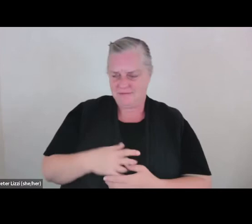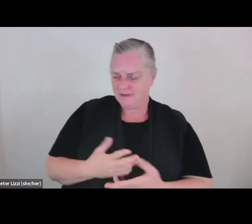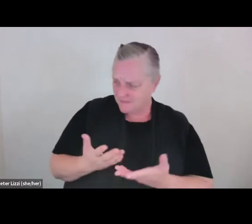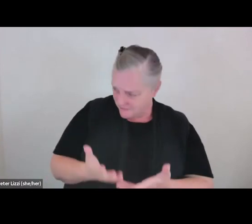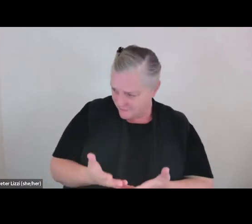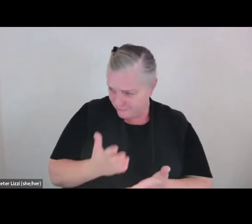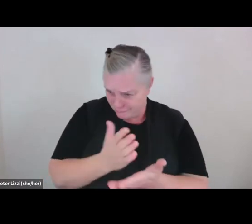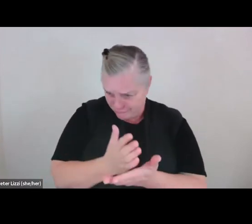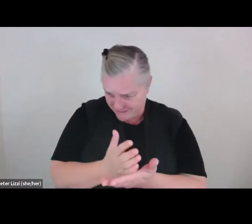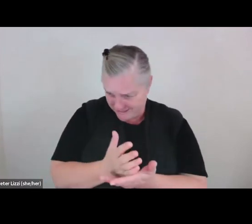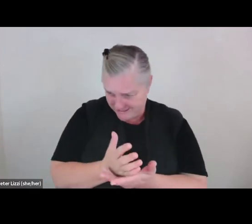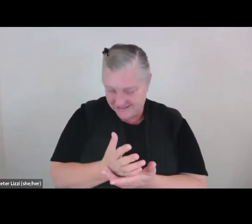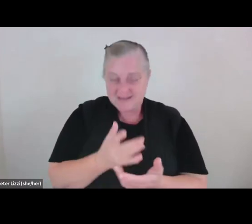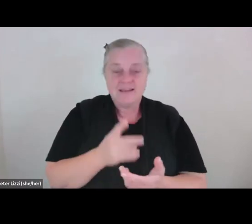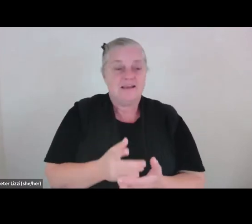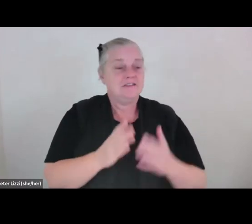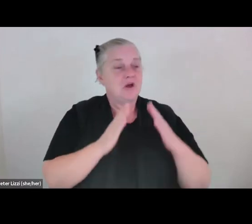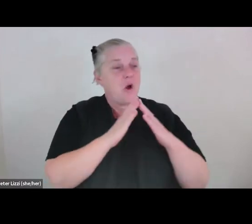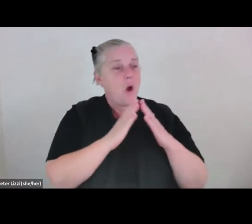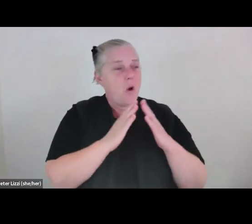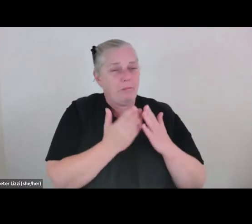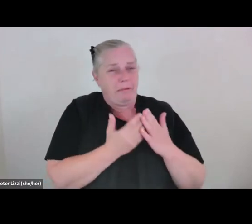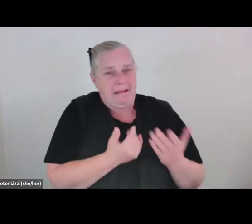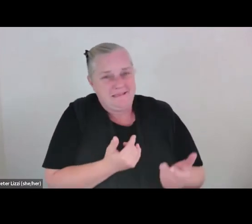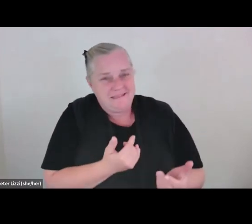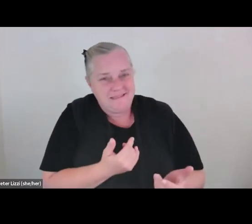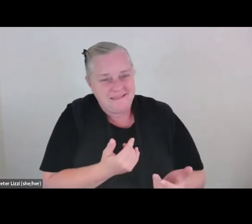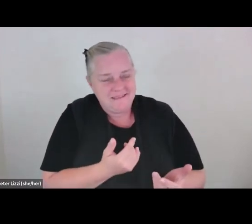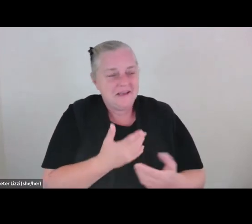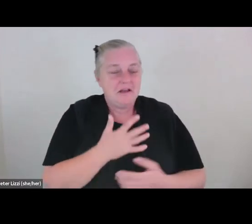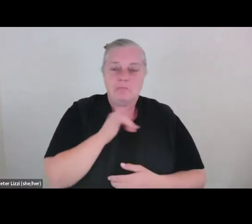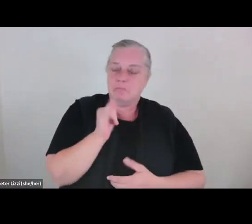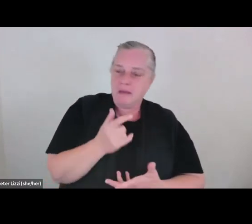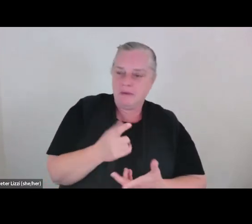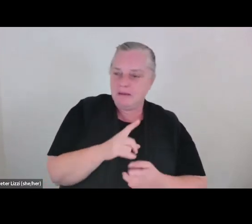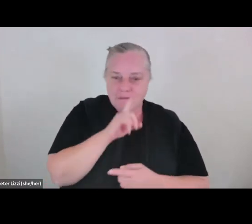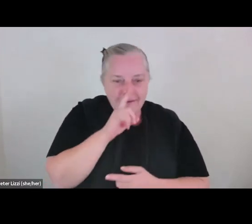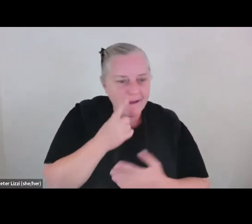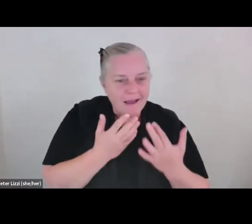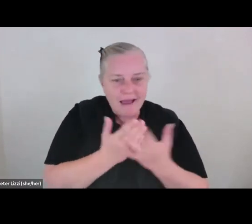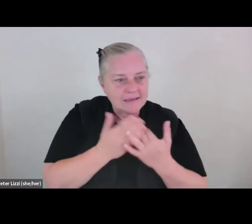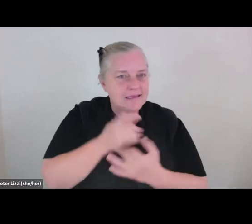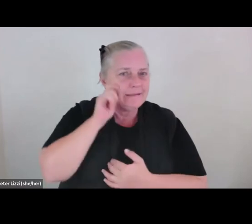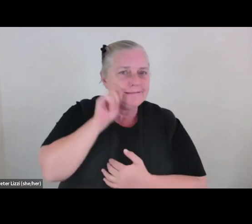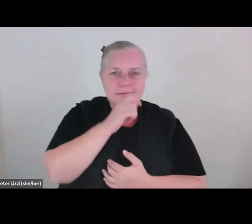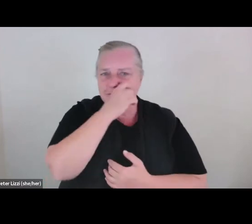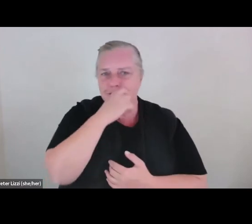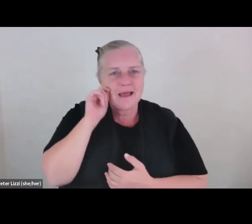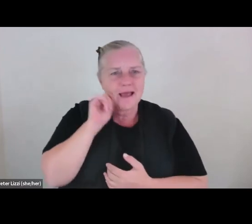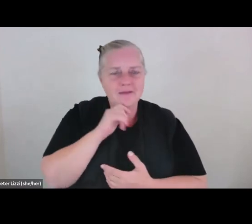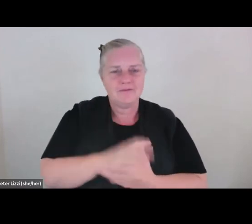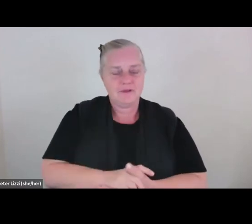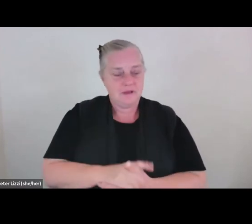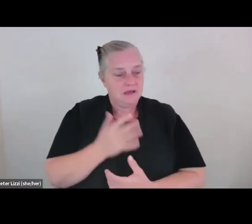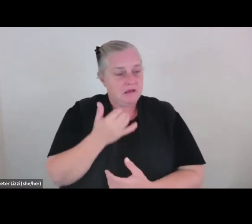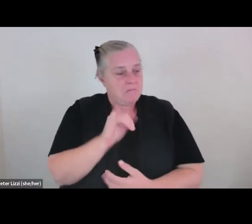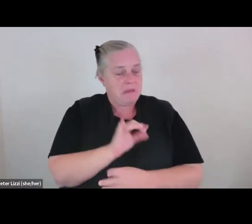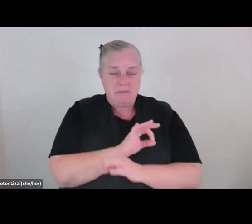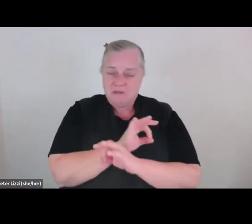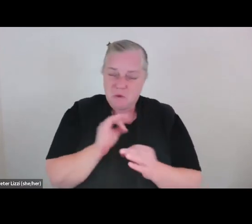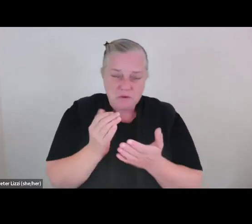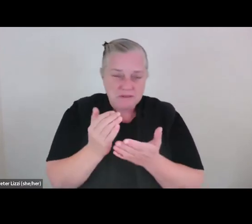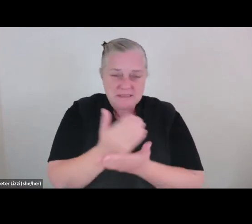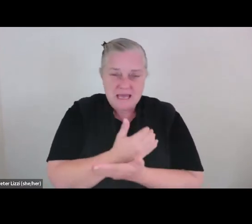has she even been able to access a razor? Is it safe for her on the street to be able